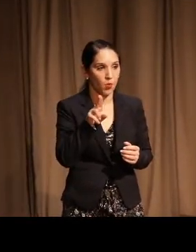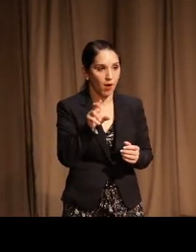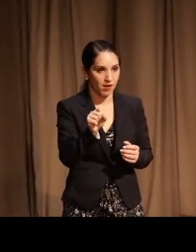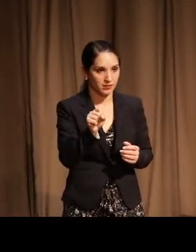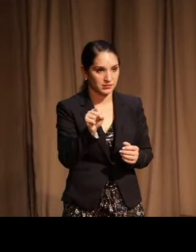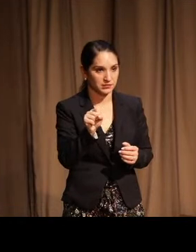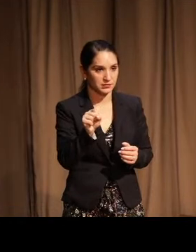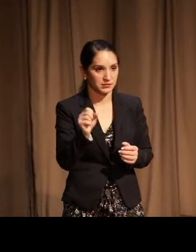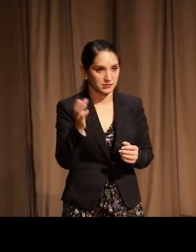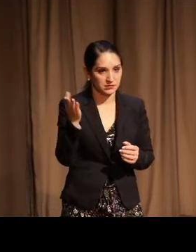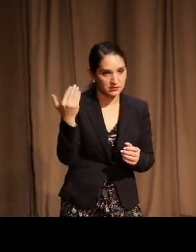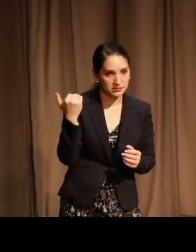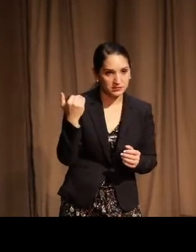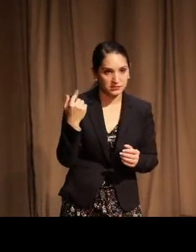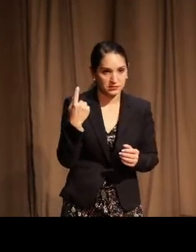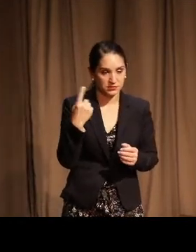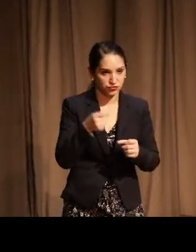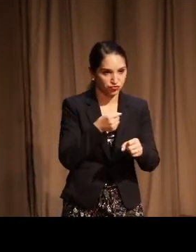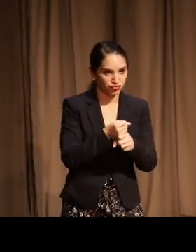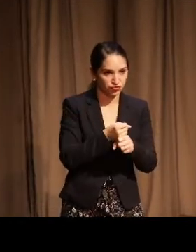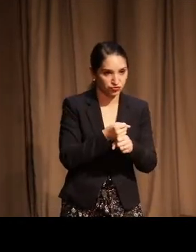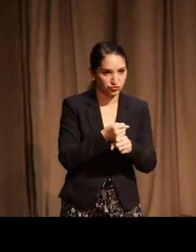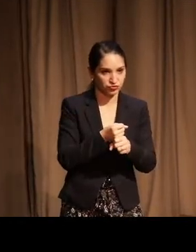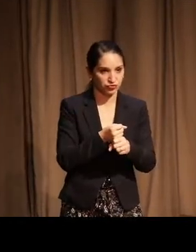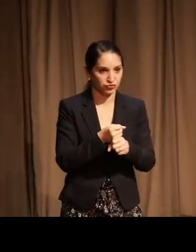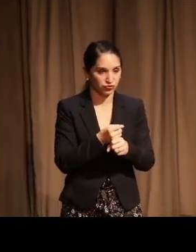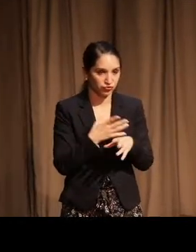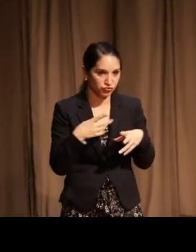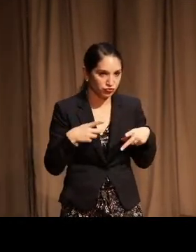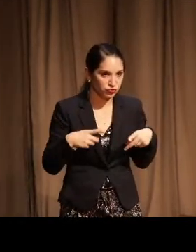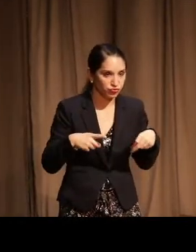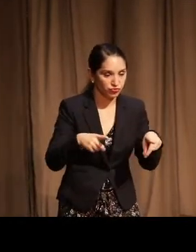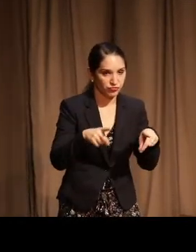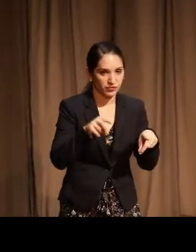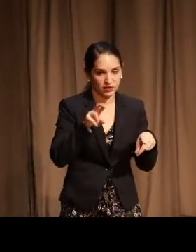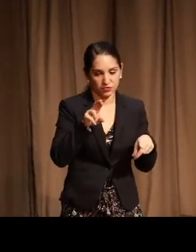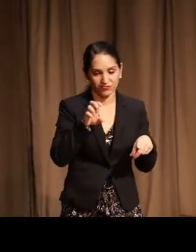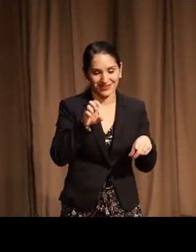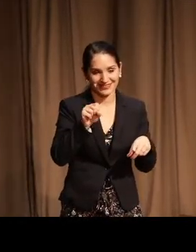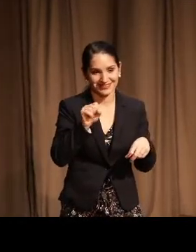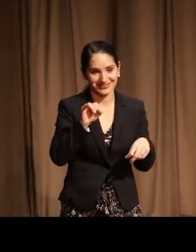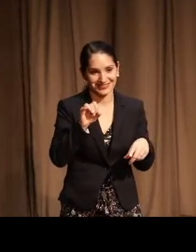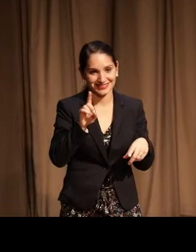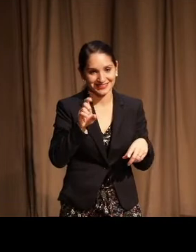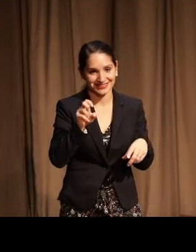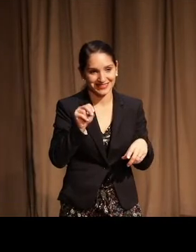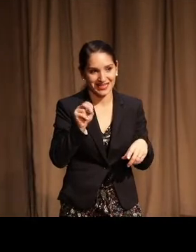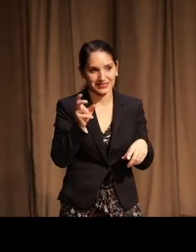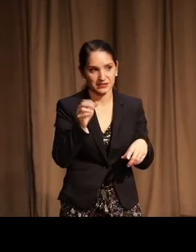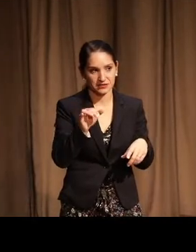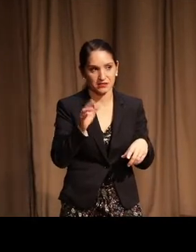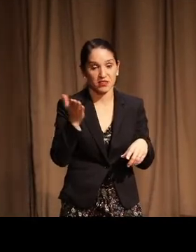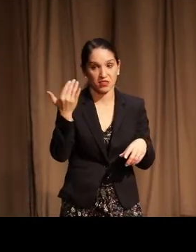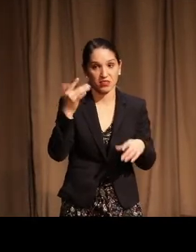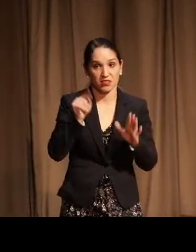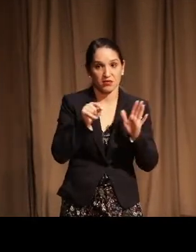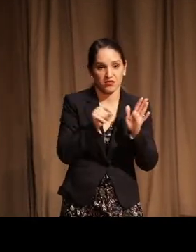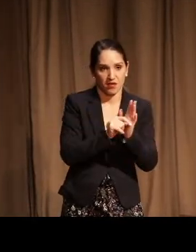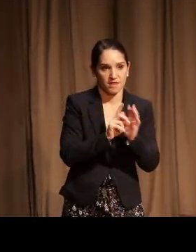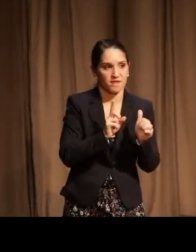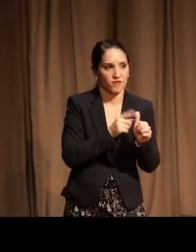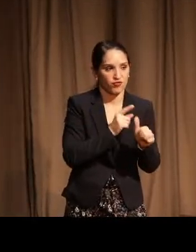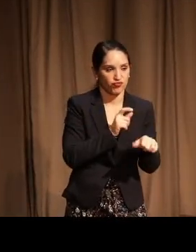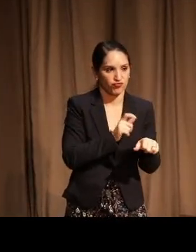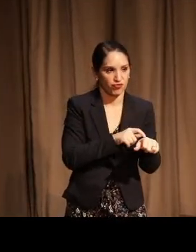in November of the past year, during the residency at Fountainhead, was my first time in U.S. And I